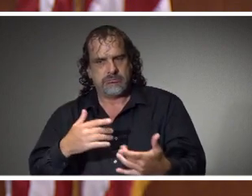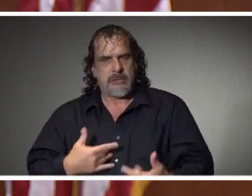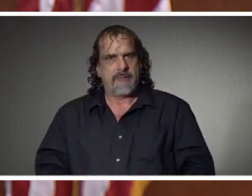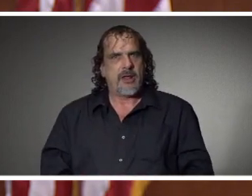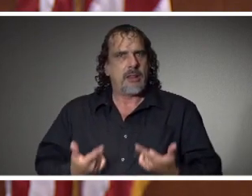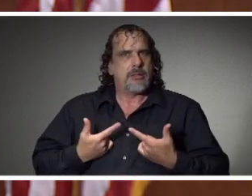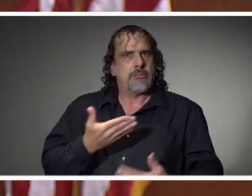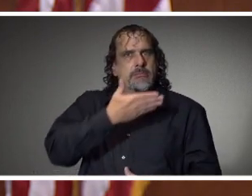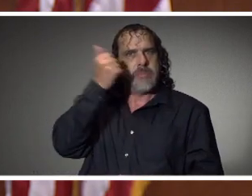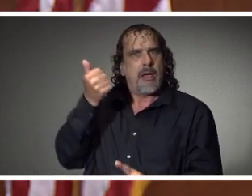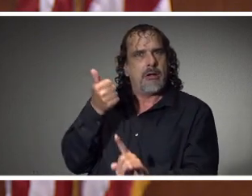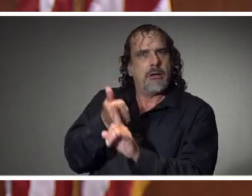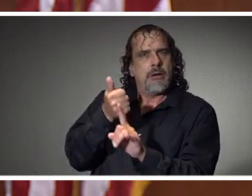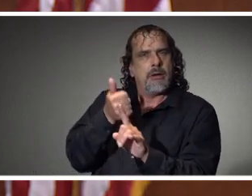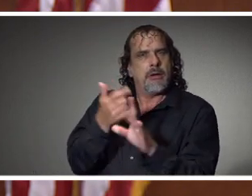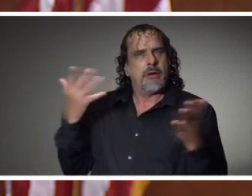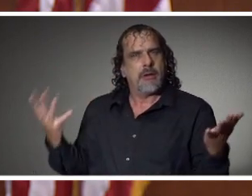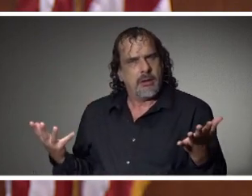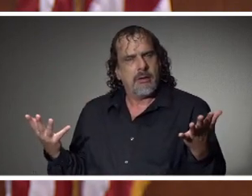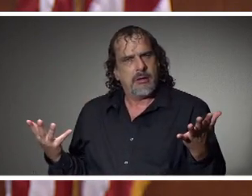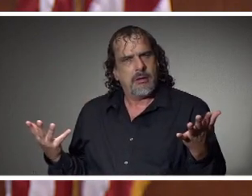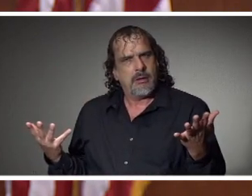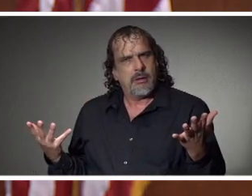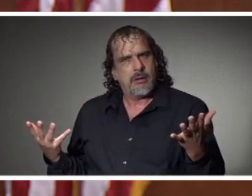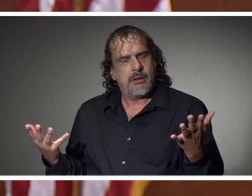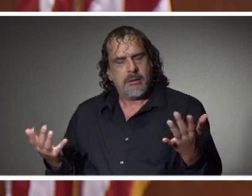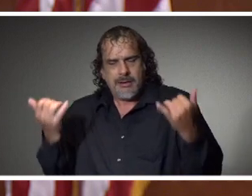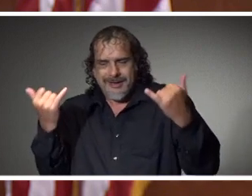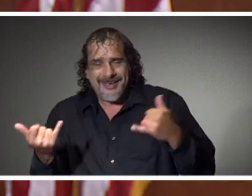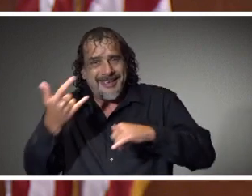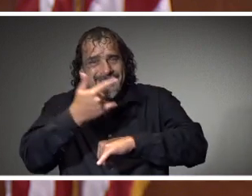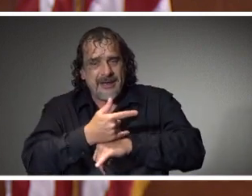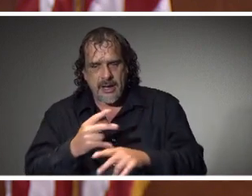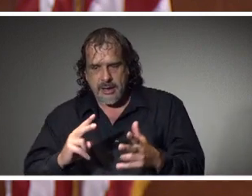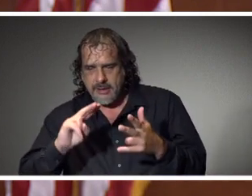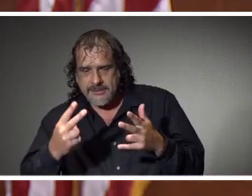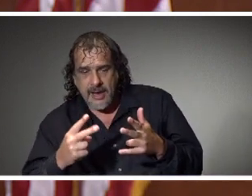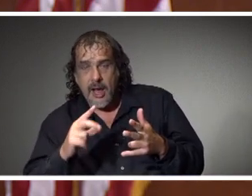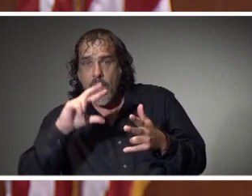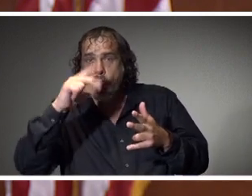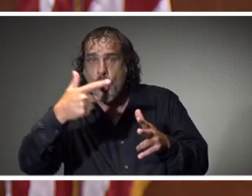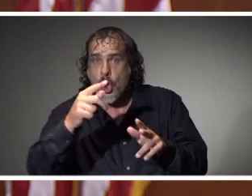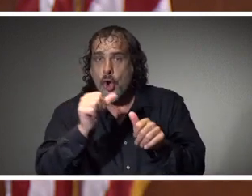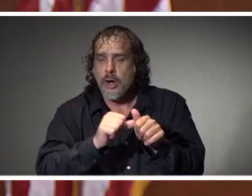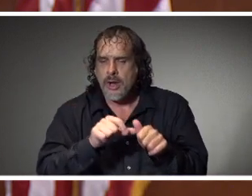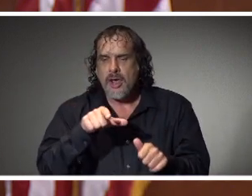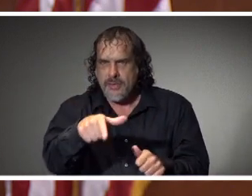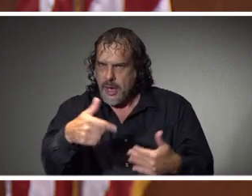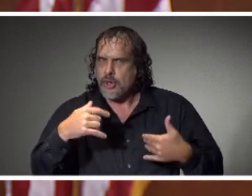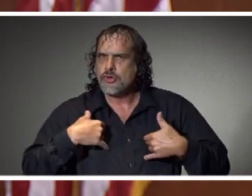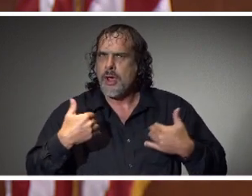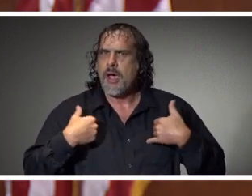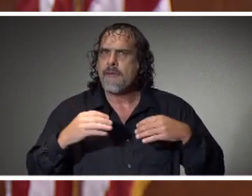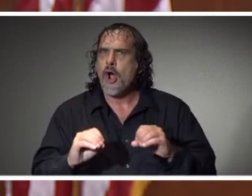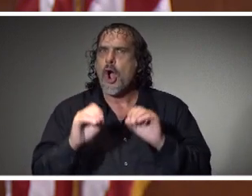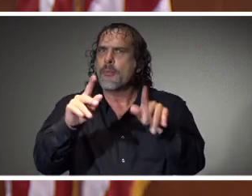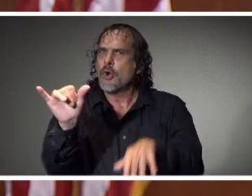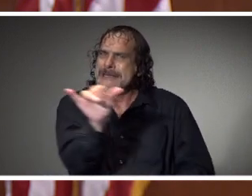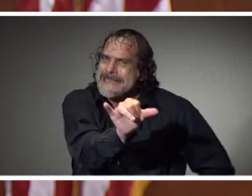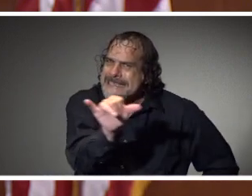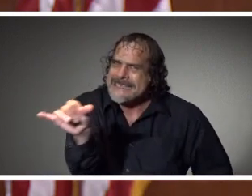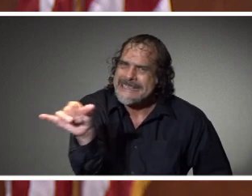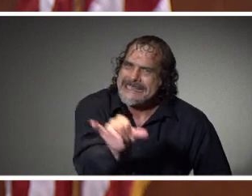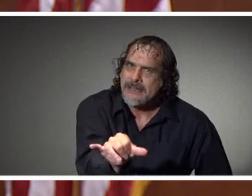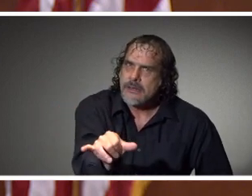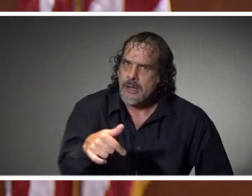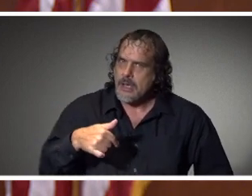life for themselves. Today's second and third graders need that same opportunity, and I believe